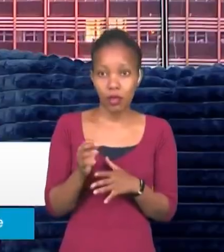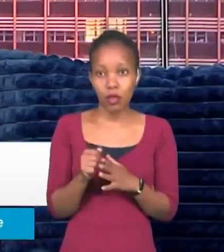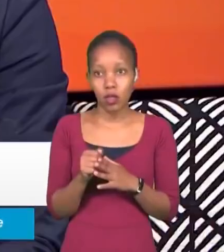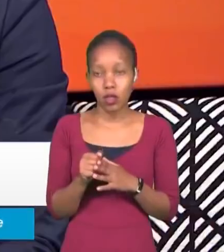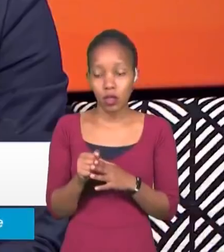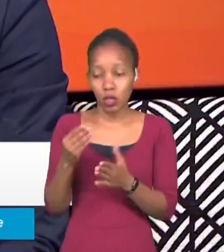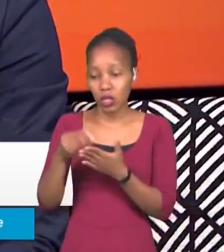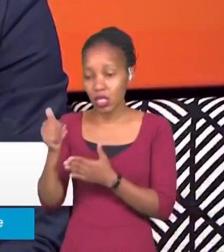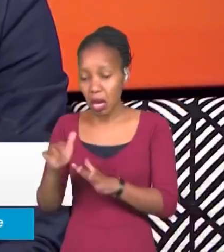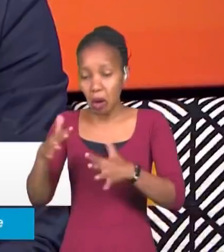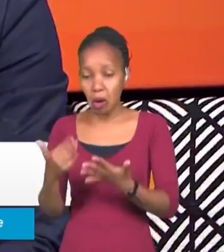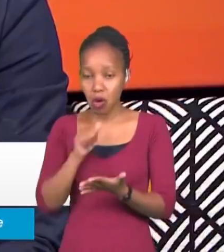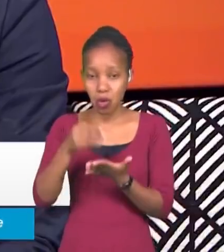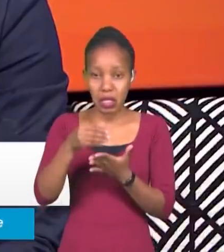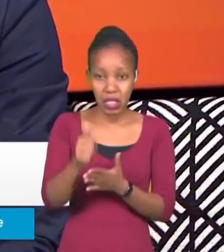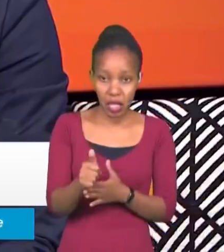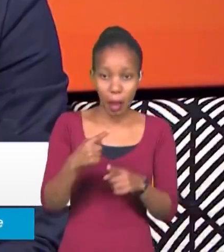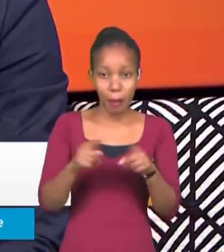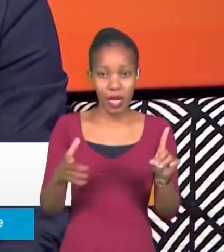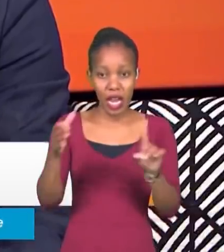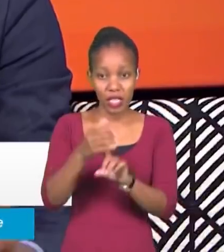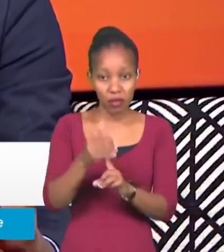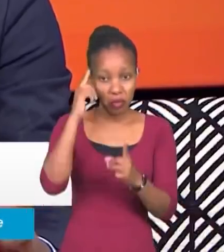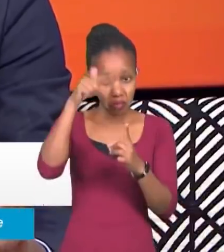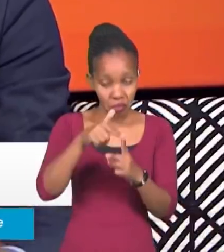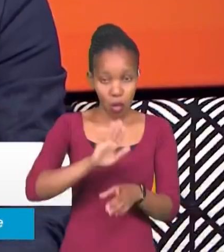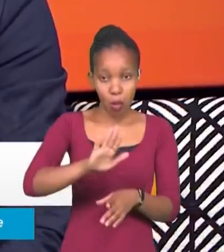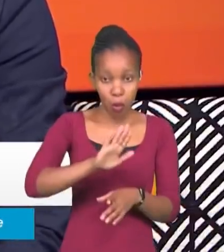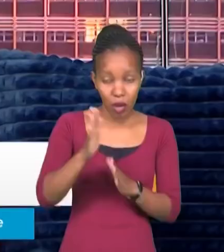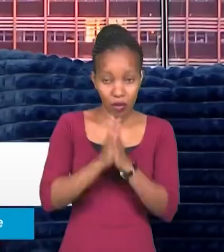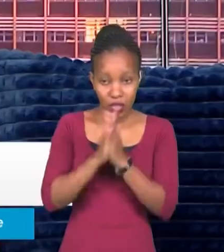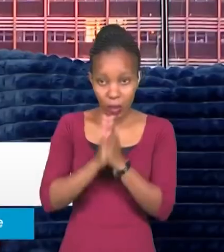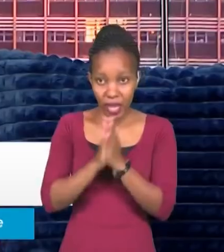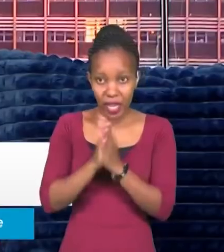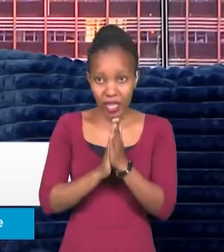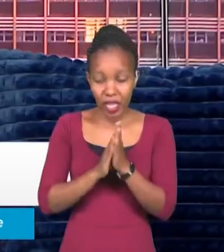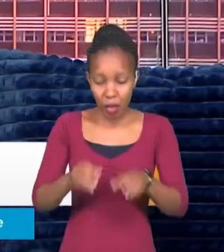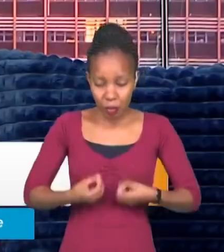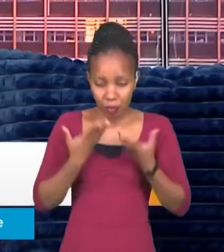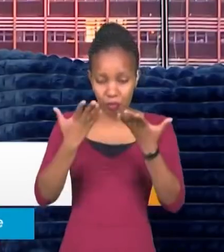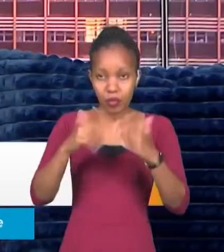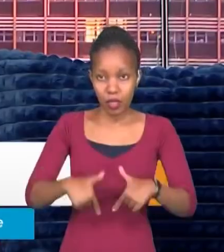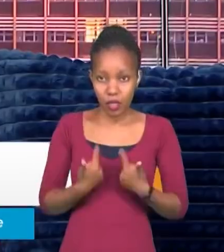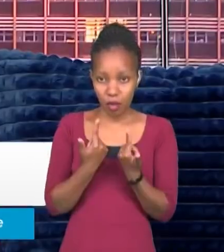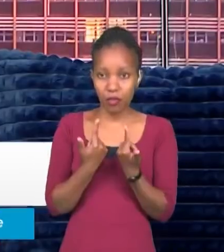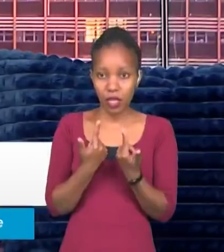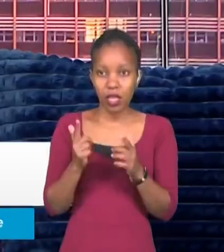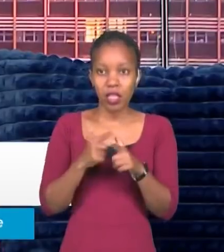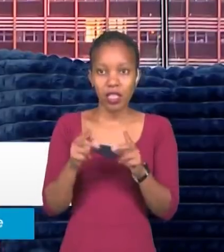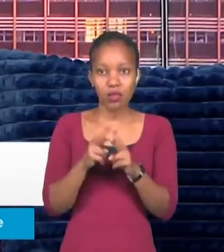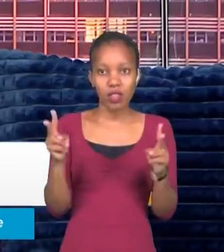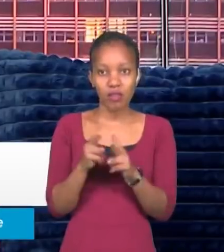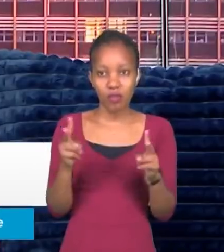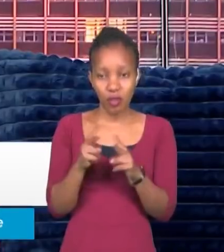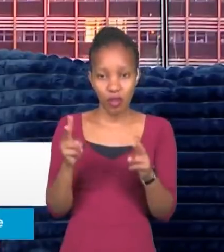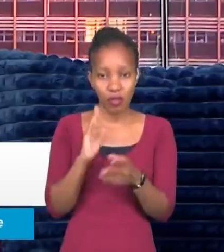sell it or you do not, I mean, as long as you've achieved your purpose, which is that of inspiring, that of expressing yourself, it is very